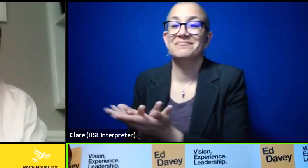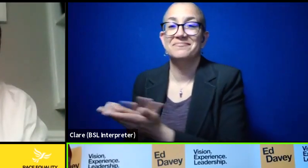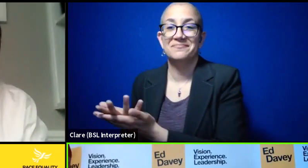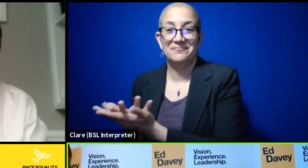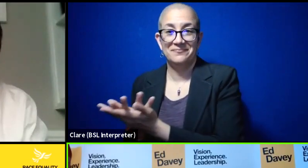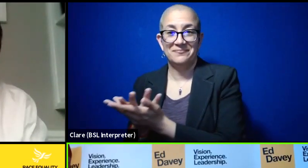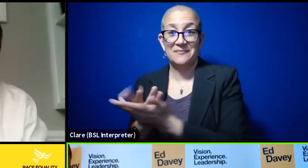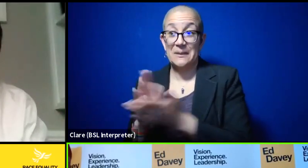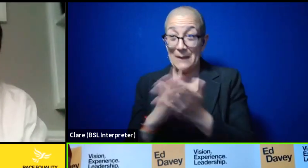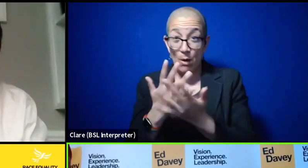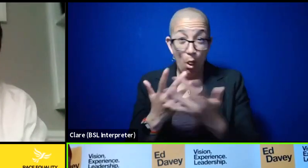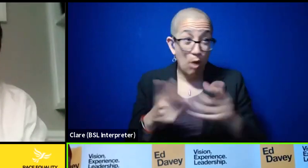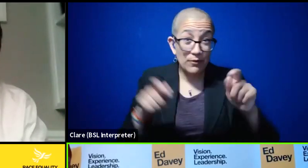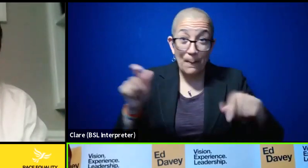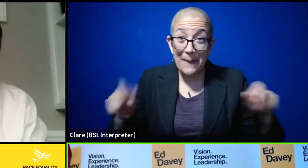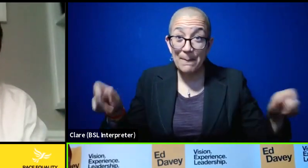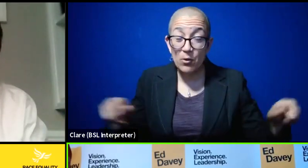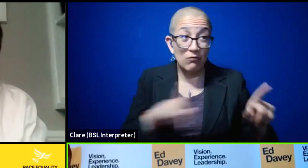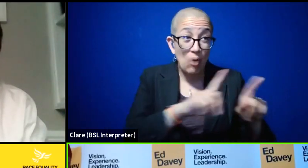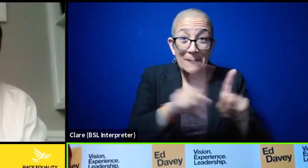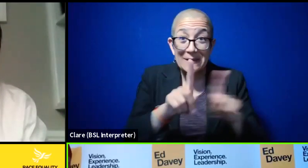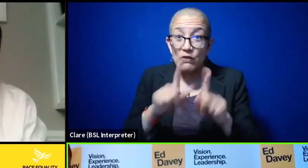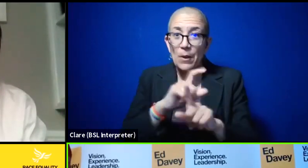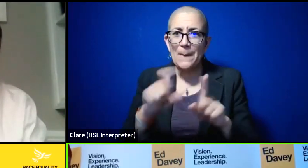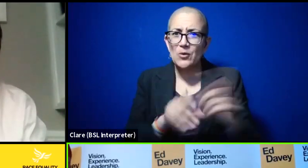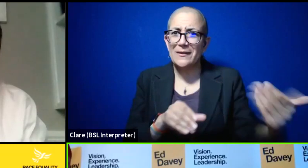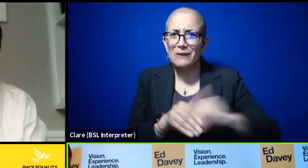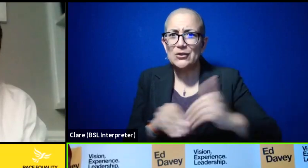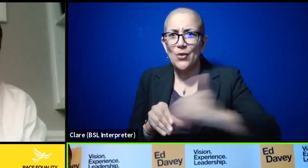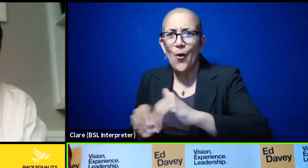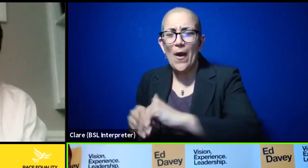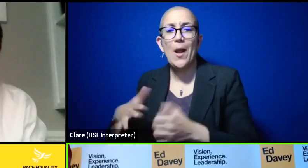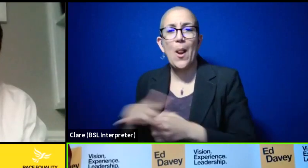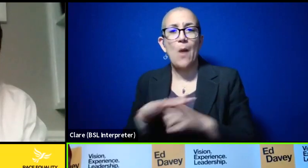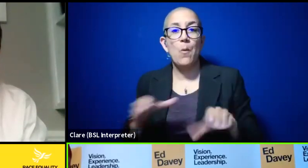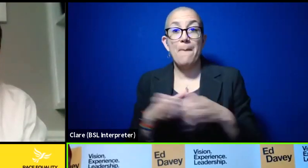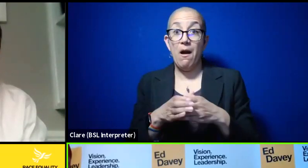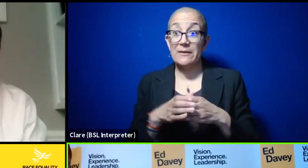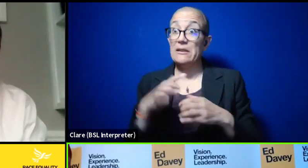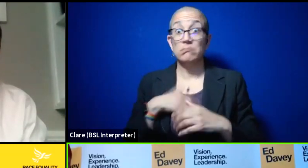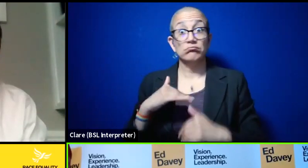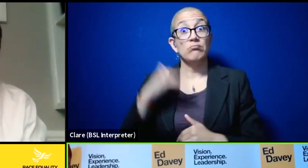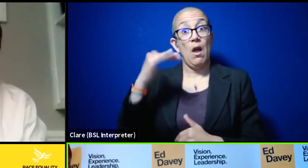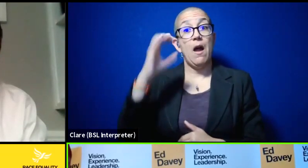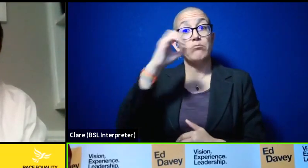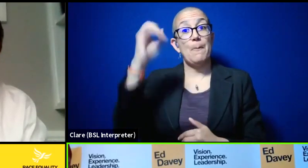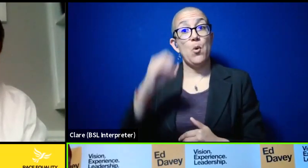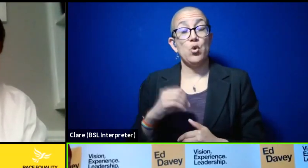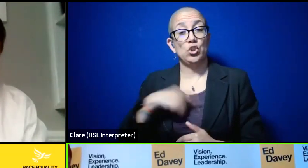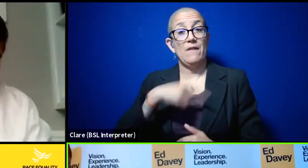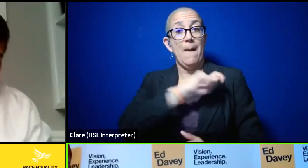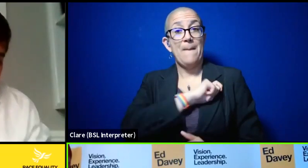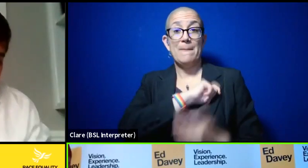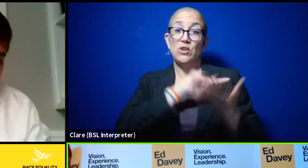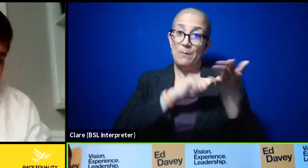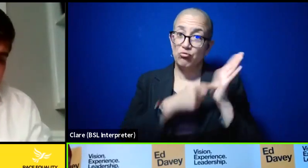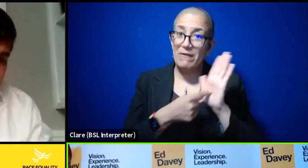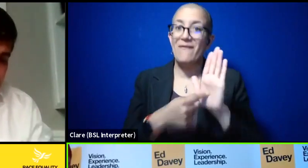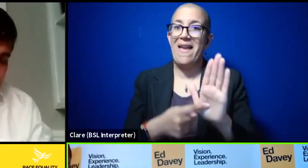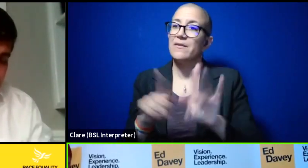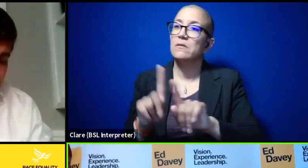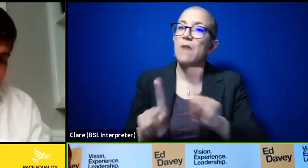from the different communities have joined our local party. So we have, compared to other local parties, we have a very high proportion of our membership that reflects the